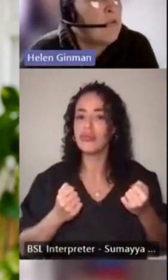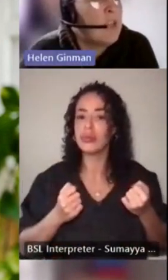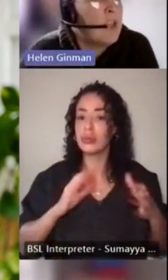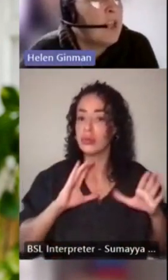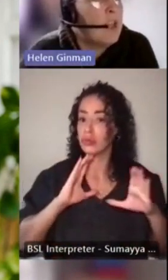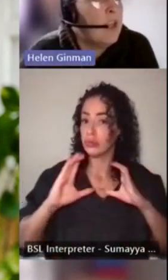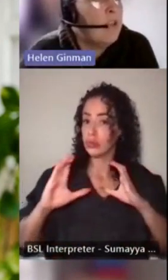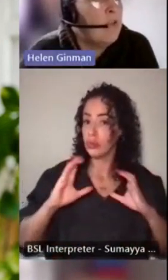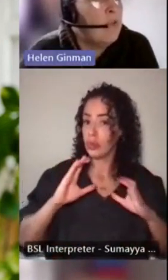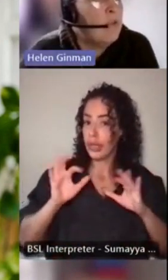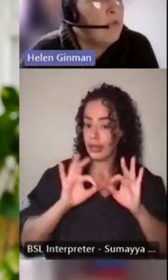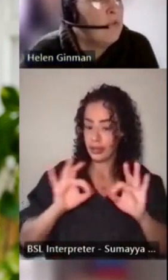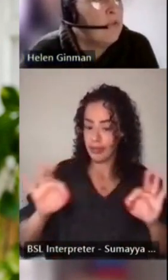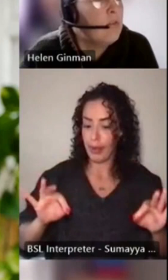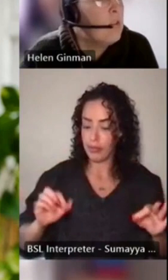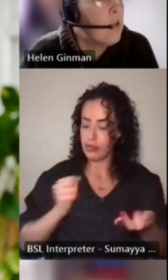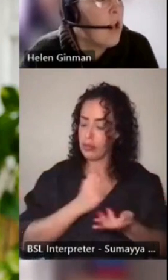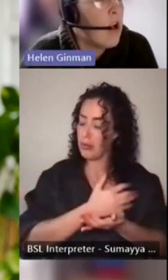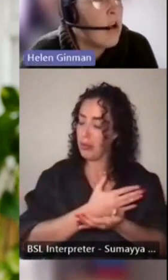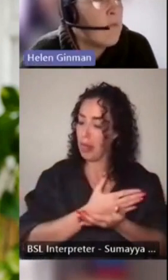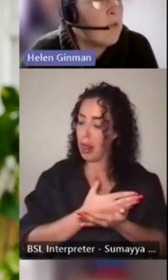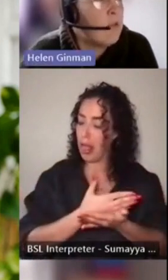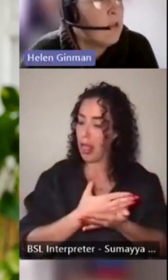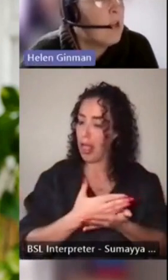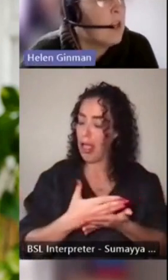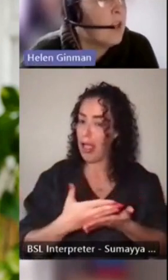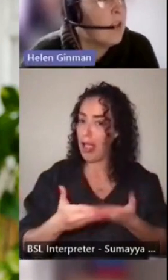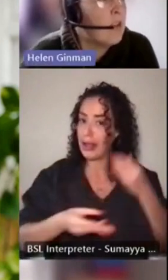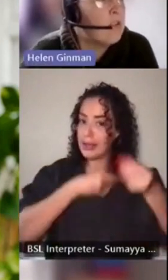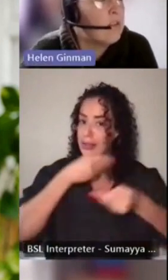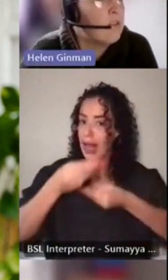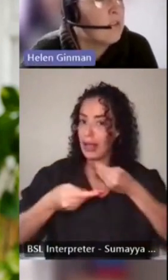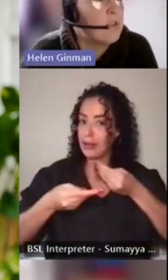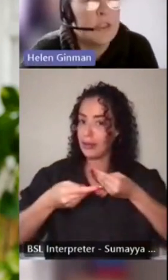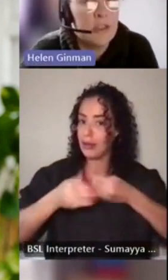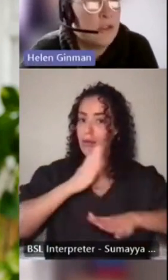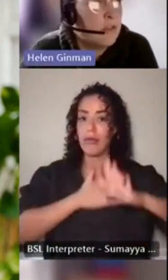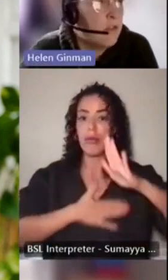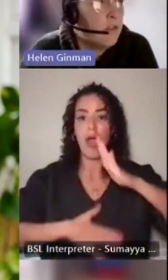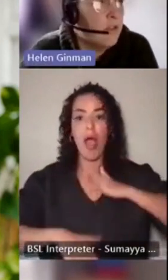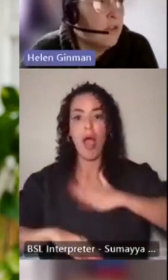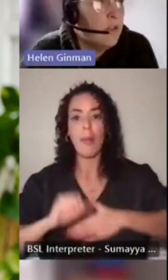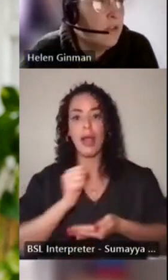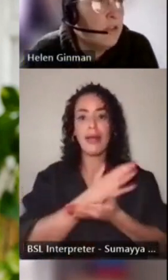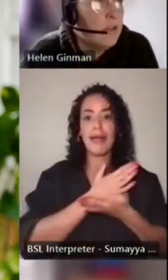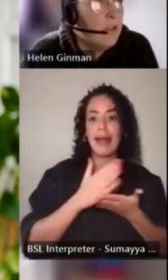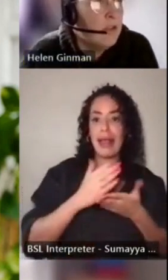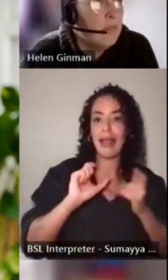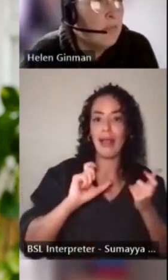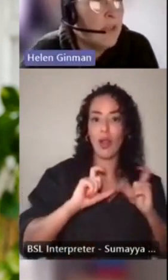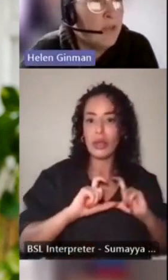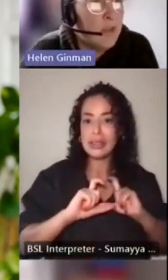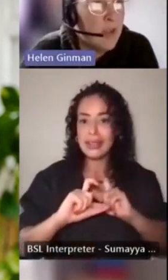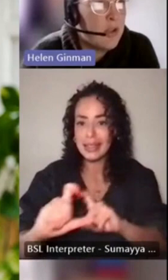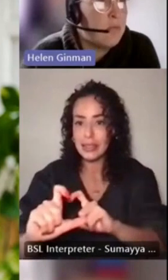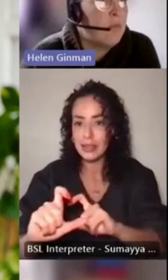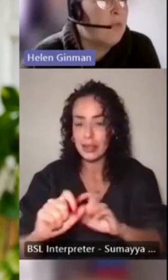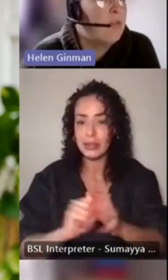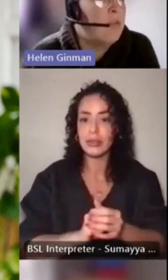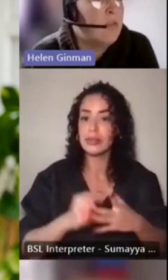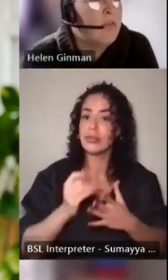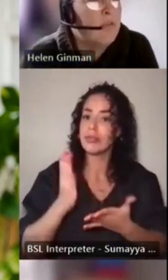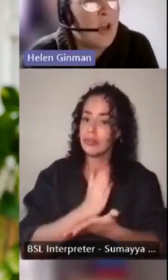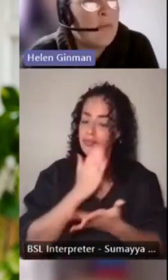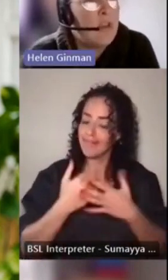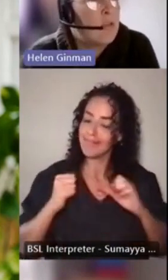communicating boundaries clearly, calm, clear, consistent, being